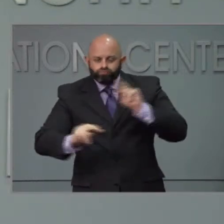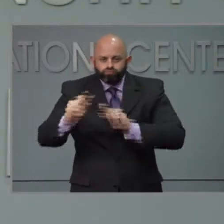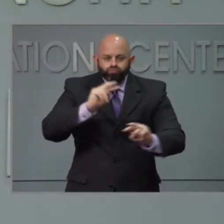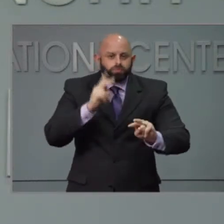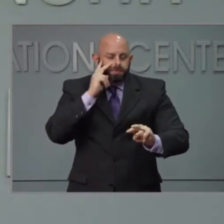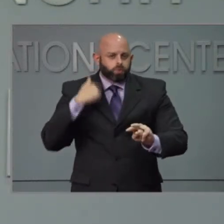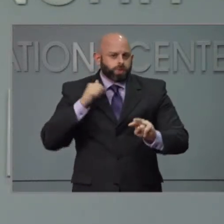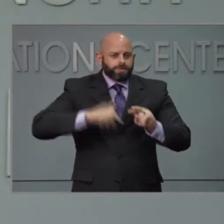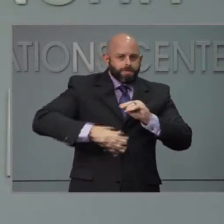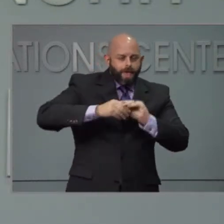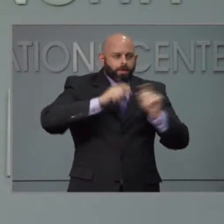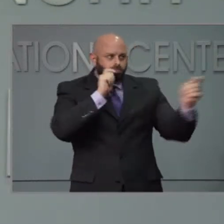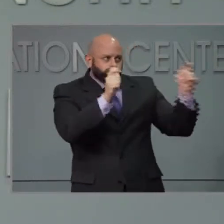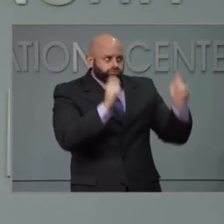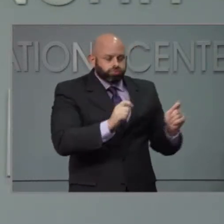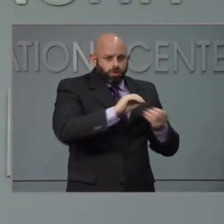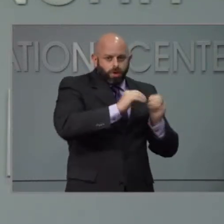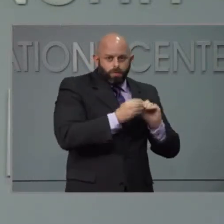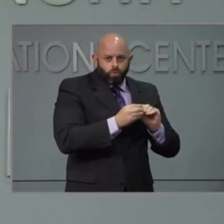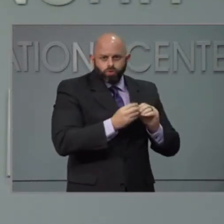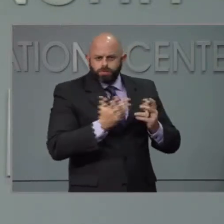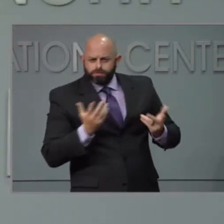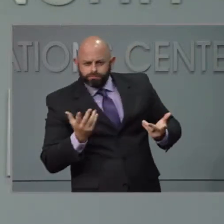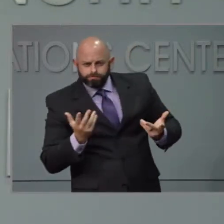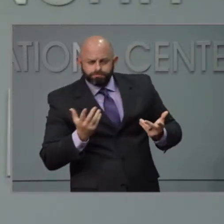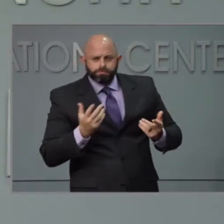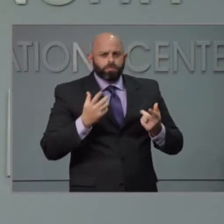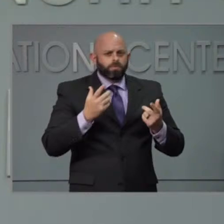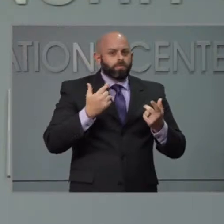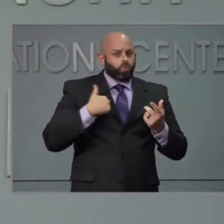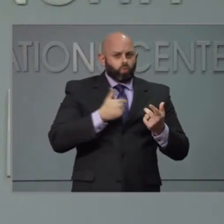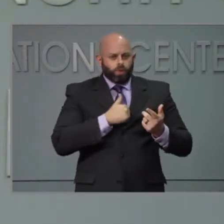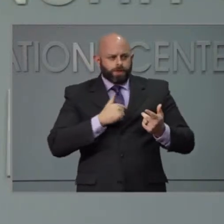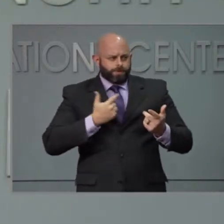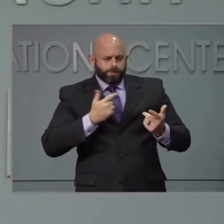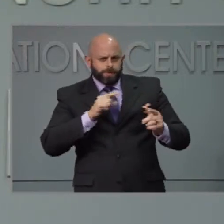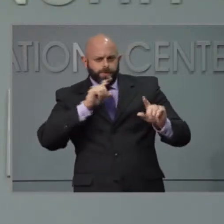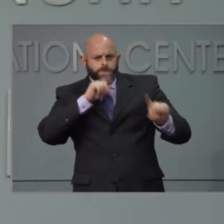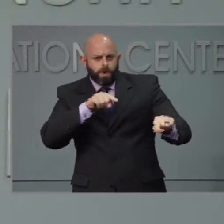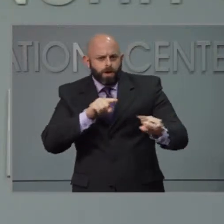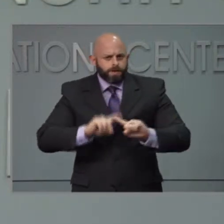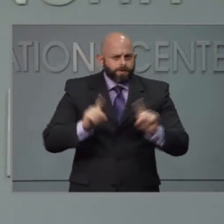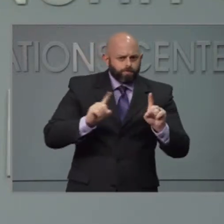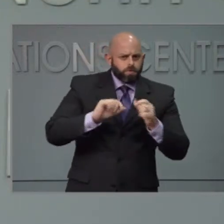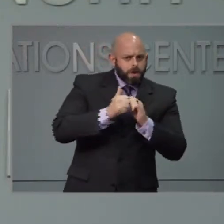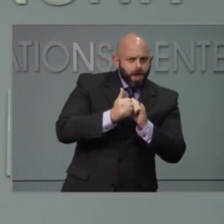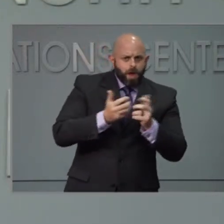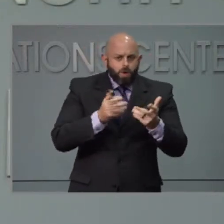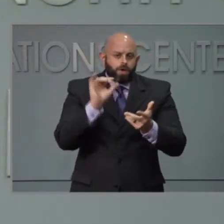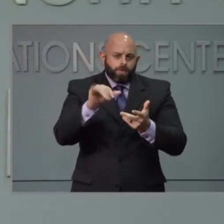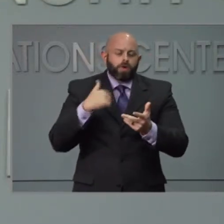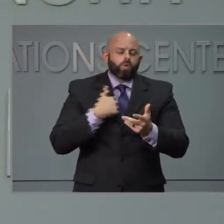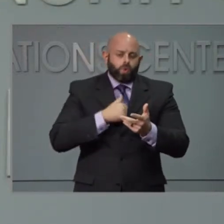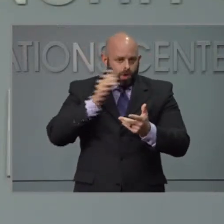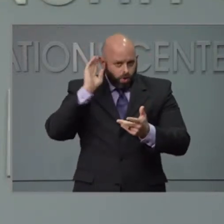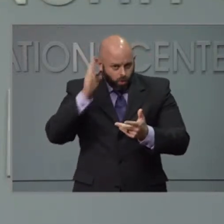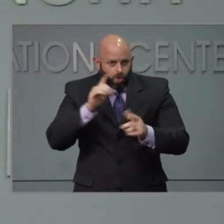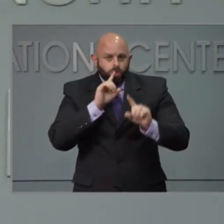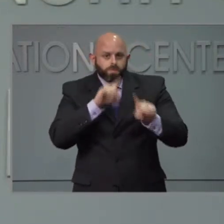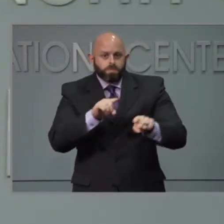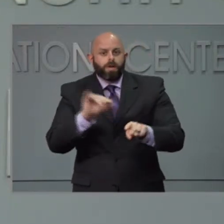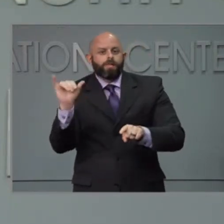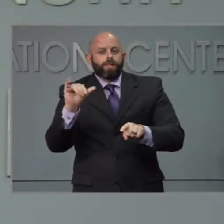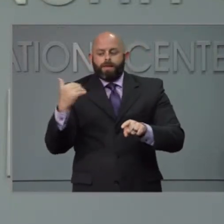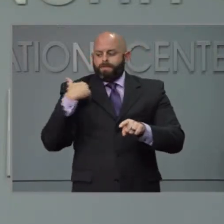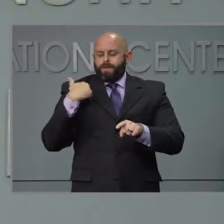to do anything differently from a statewide perspective, and if we need to do that, we will, as we did in March